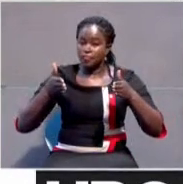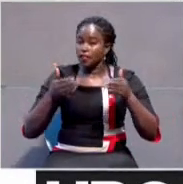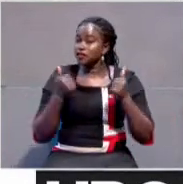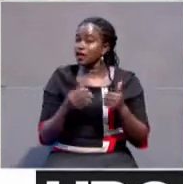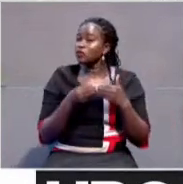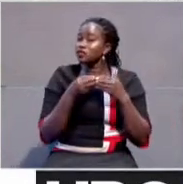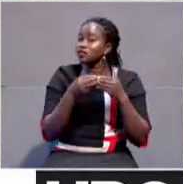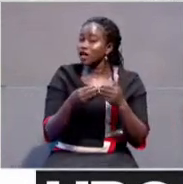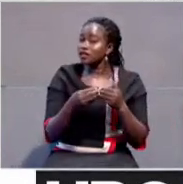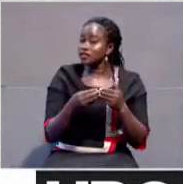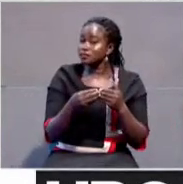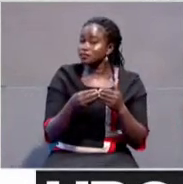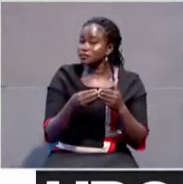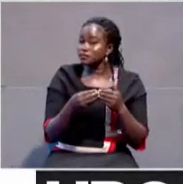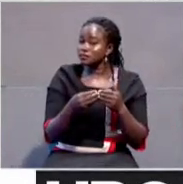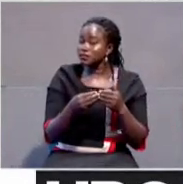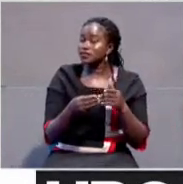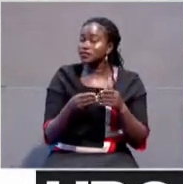Leadership comes with challenges.